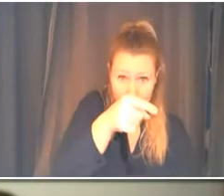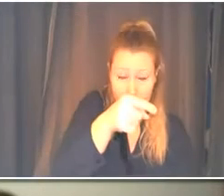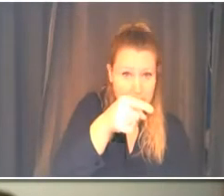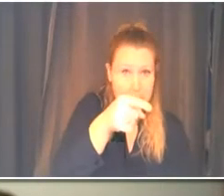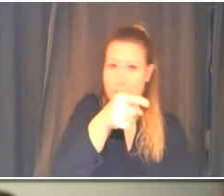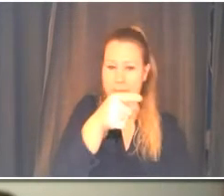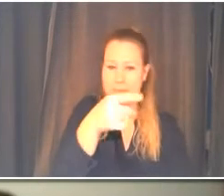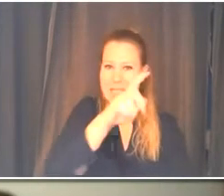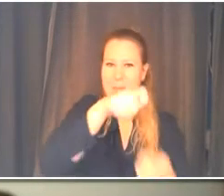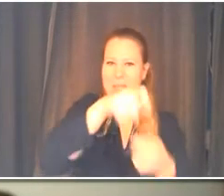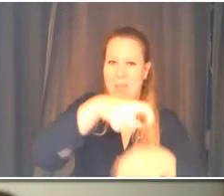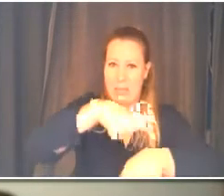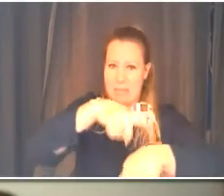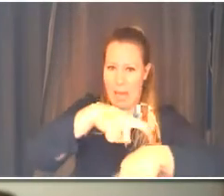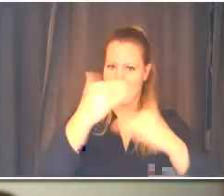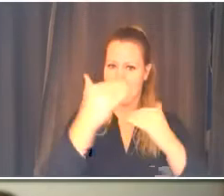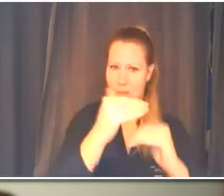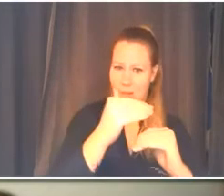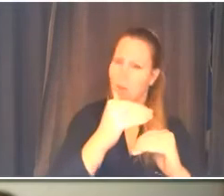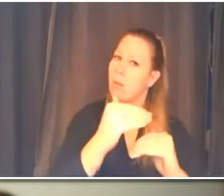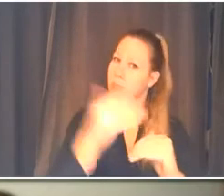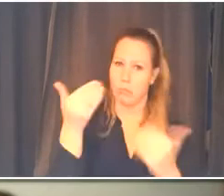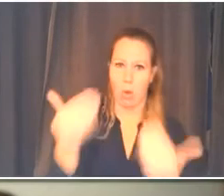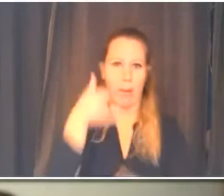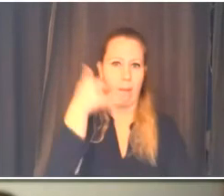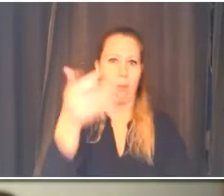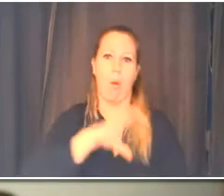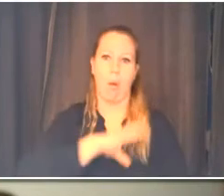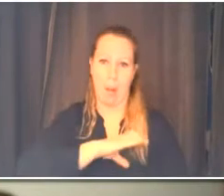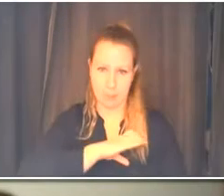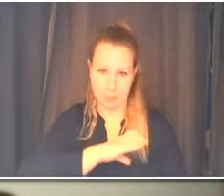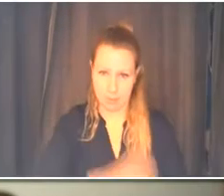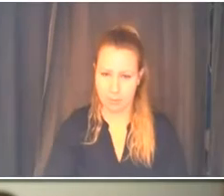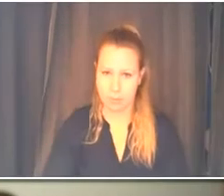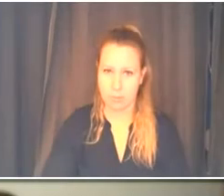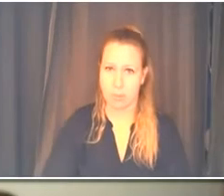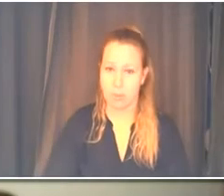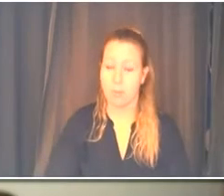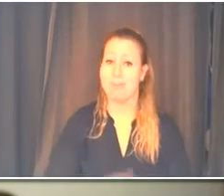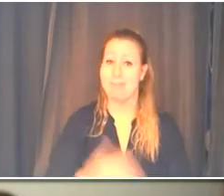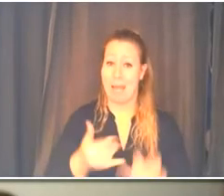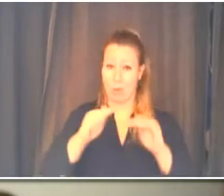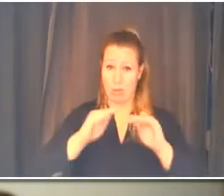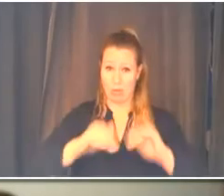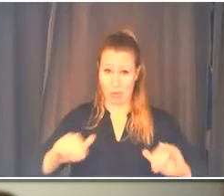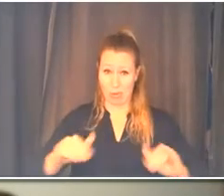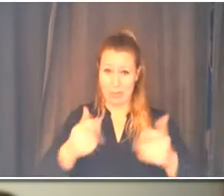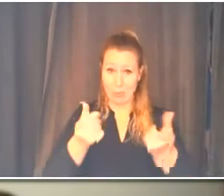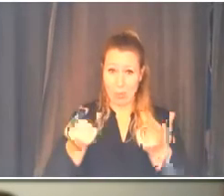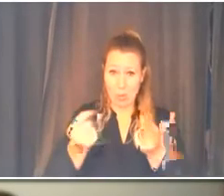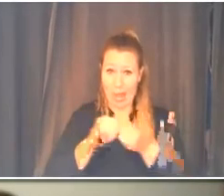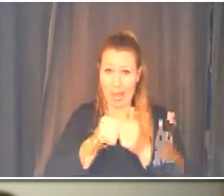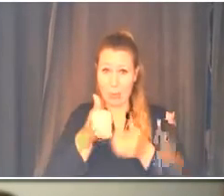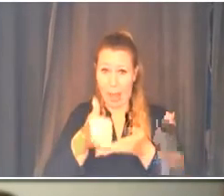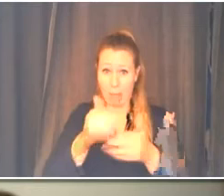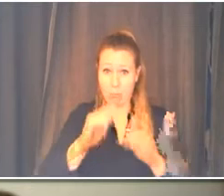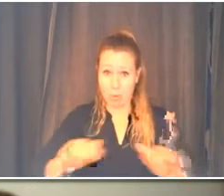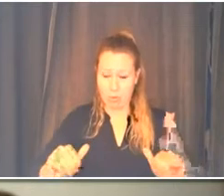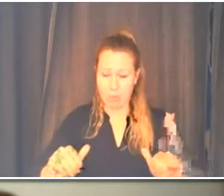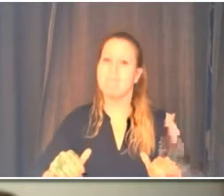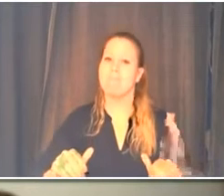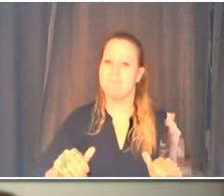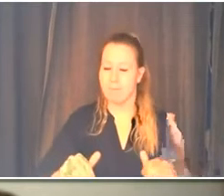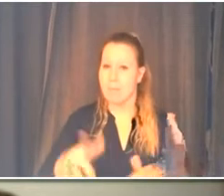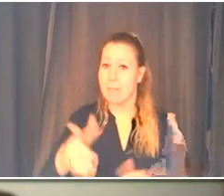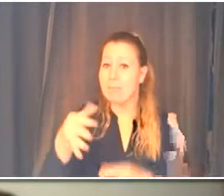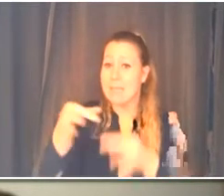to leave a NE of residence if necessary planning an Escape Route where would you go who would you call having a go bag in your home or at a friend's